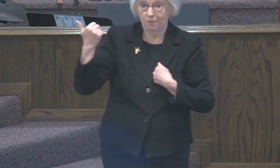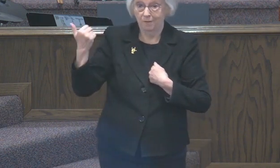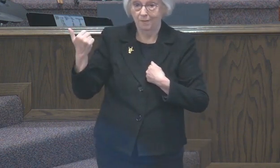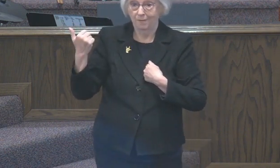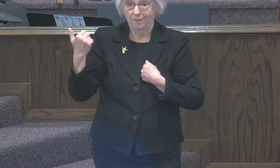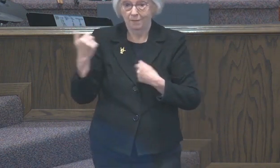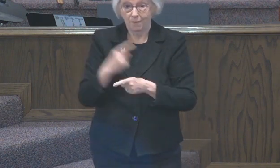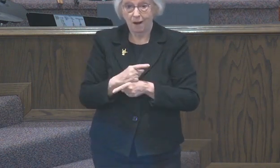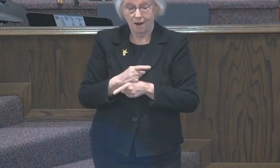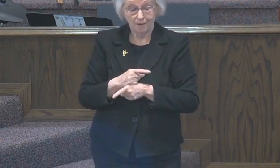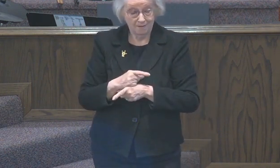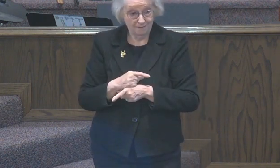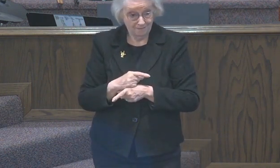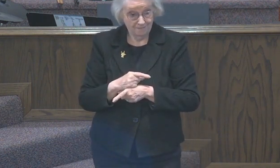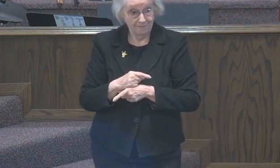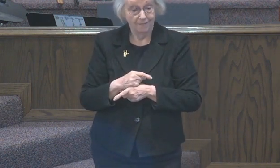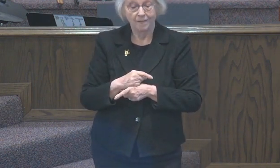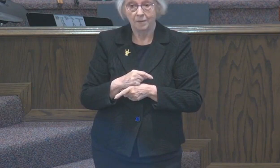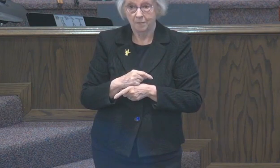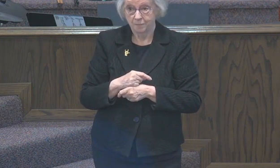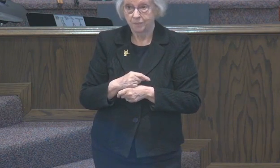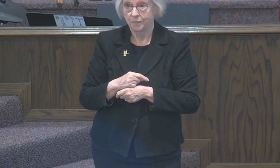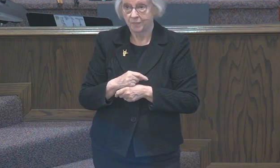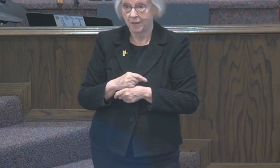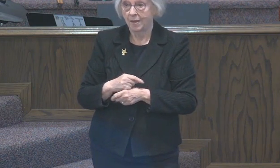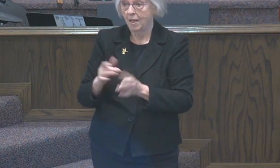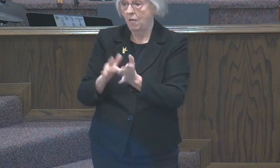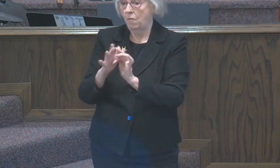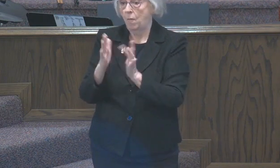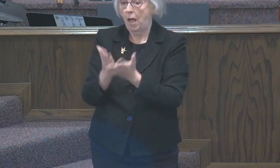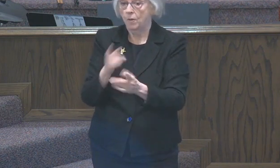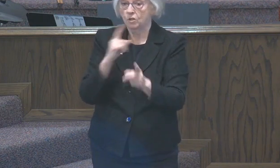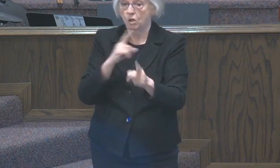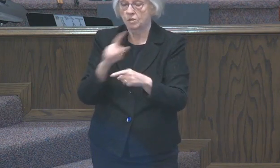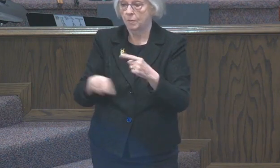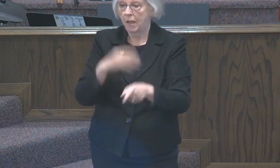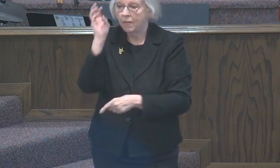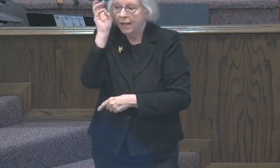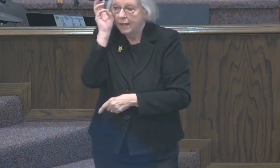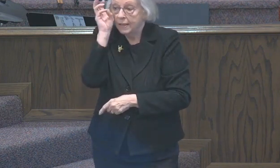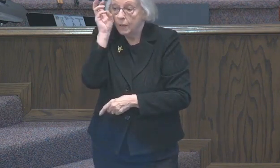And if I then can see my own plank and then I can deal with that before God,